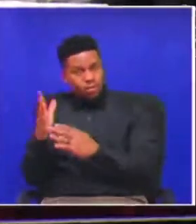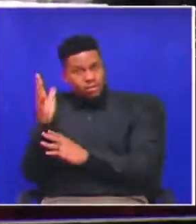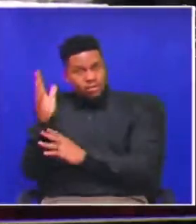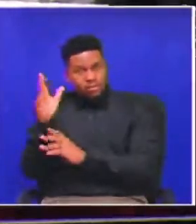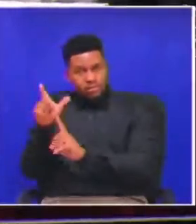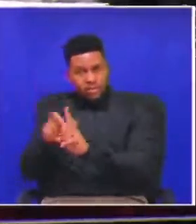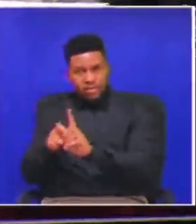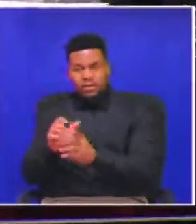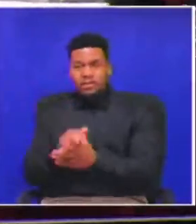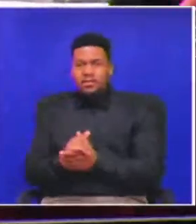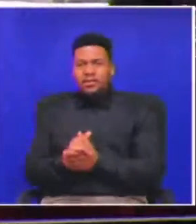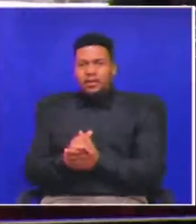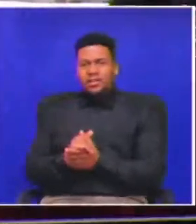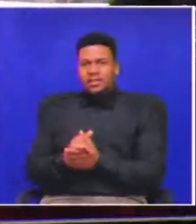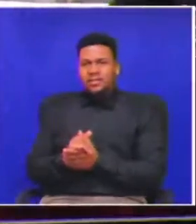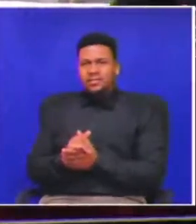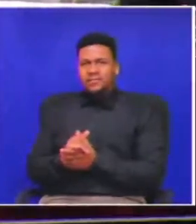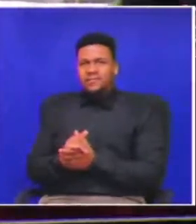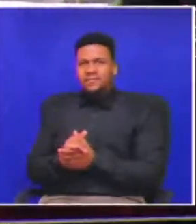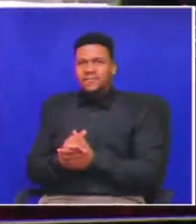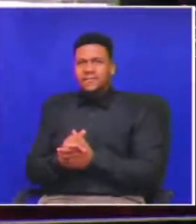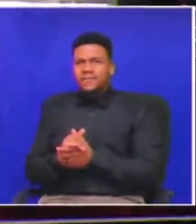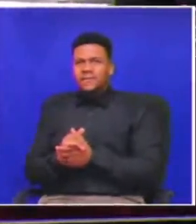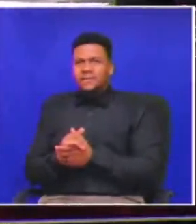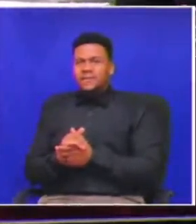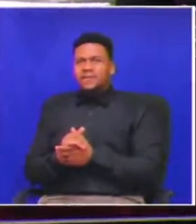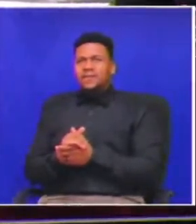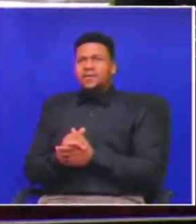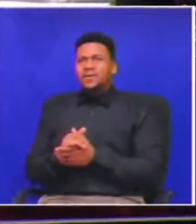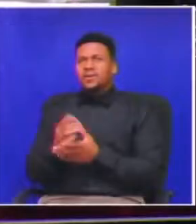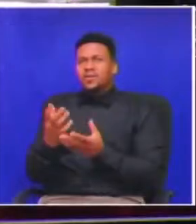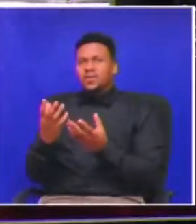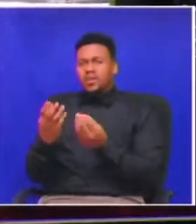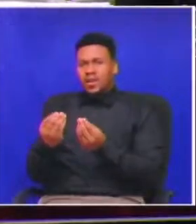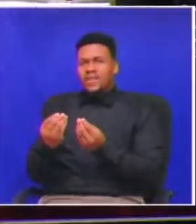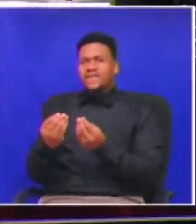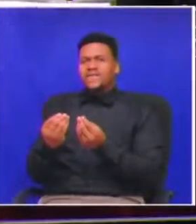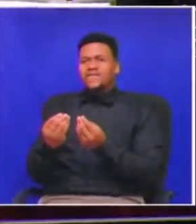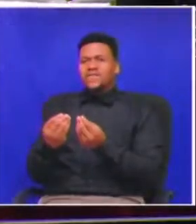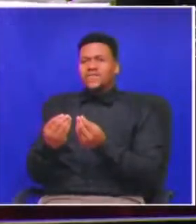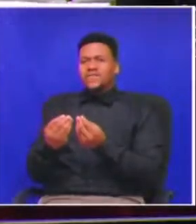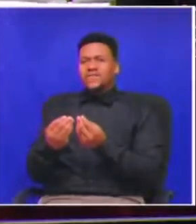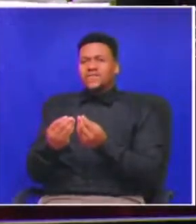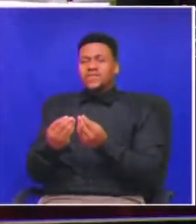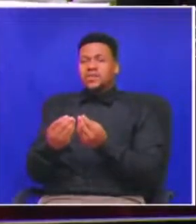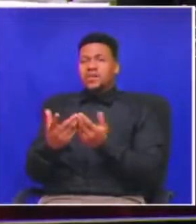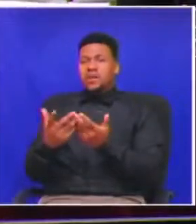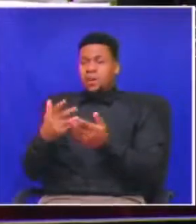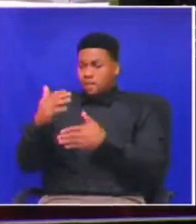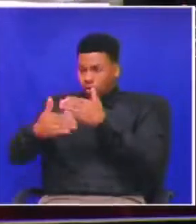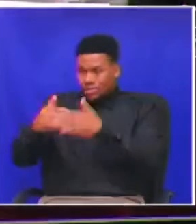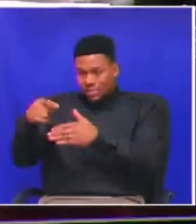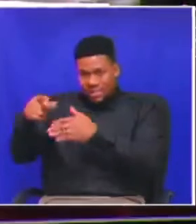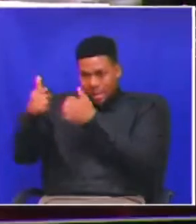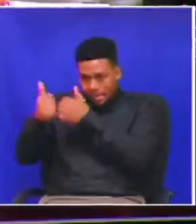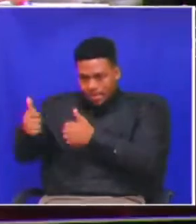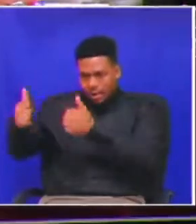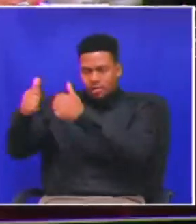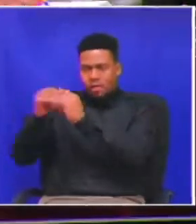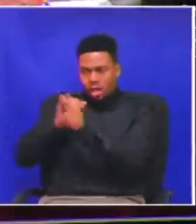to having key officials being properly interviewed by a panel and being